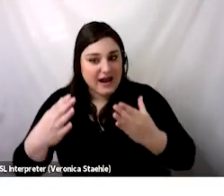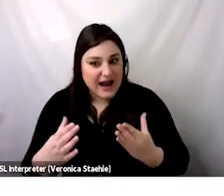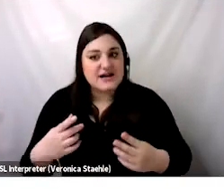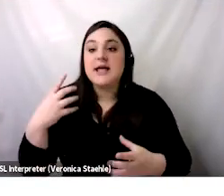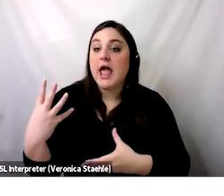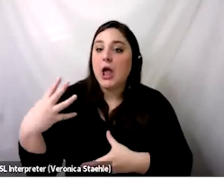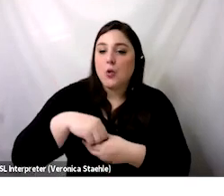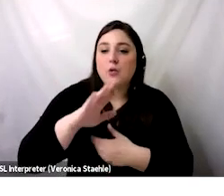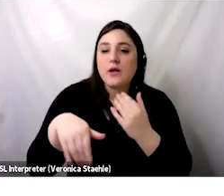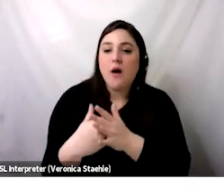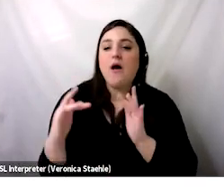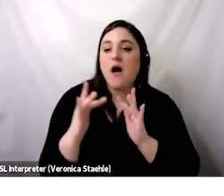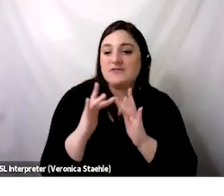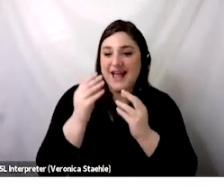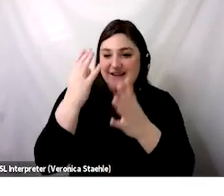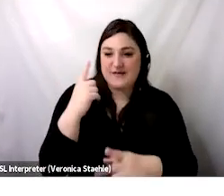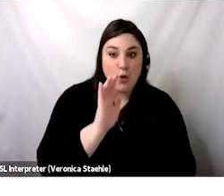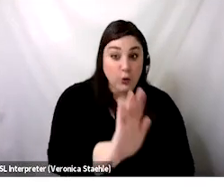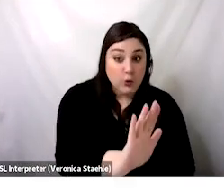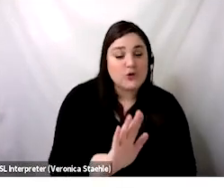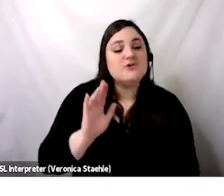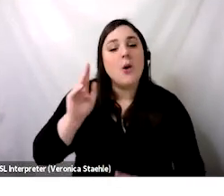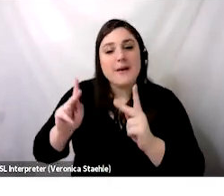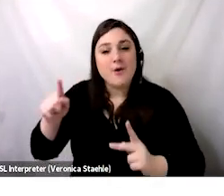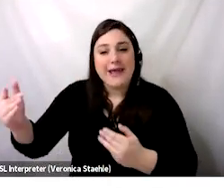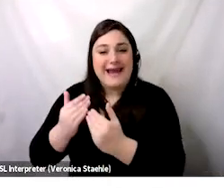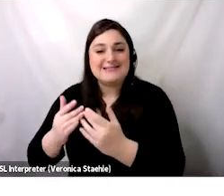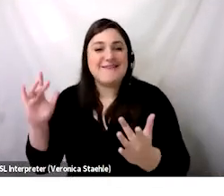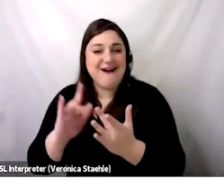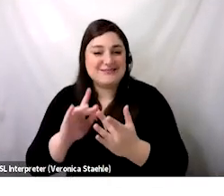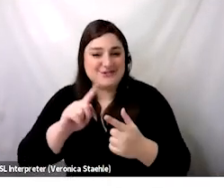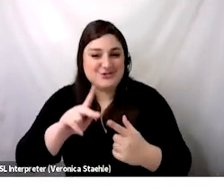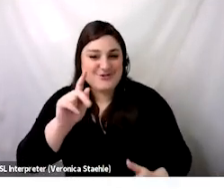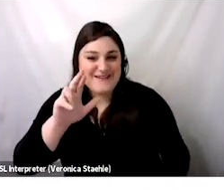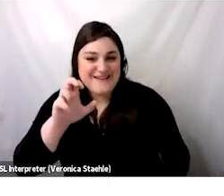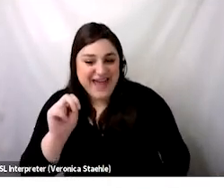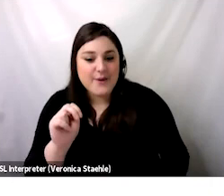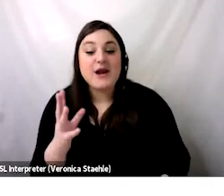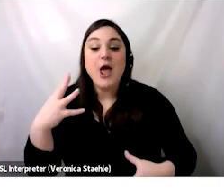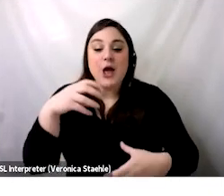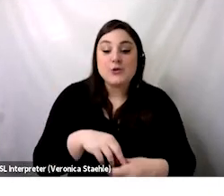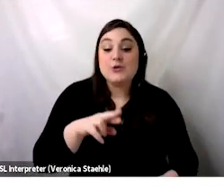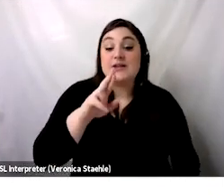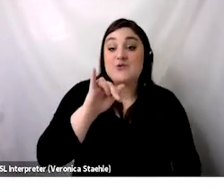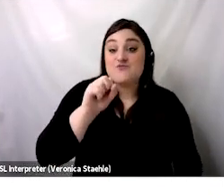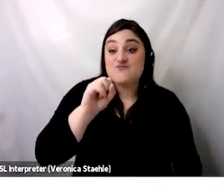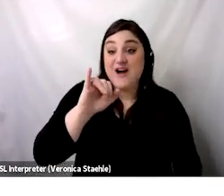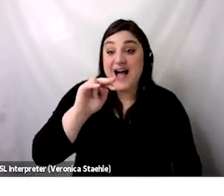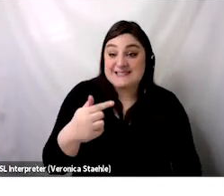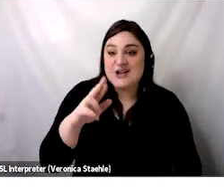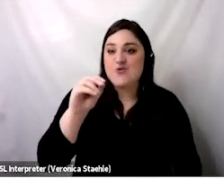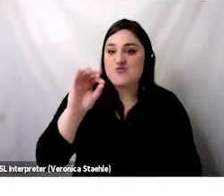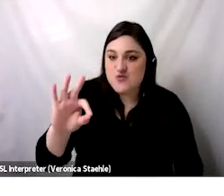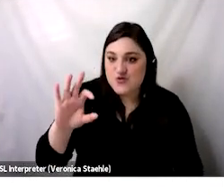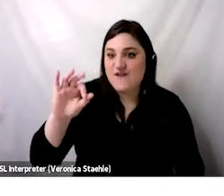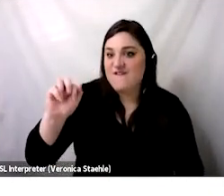the contact information so that you can keep in touch with Karen, as well as Rise and Root Farm, and watch the